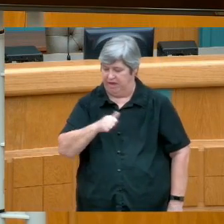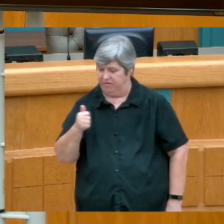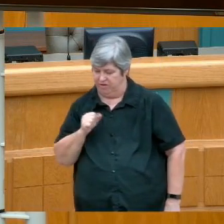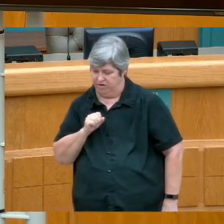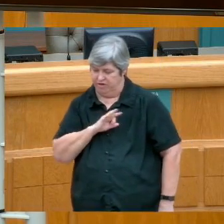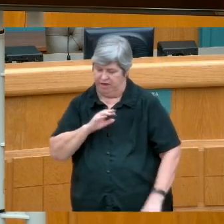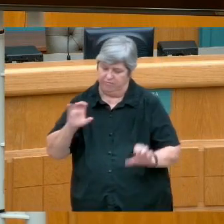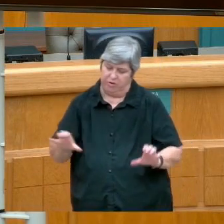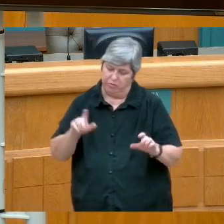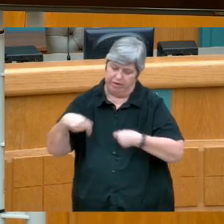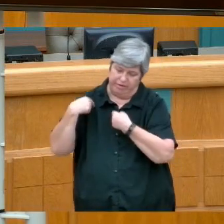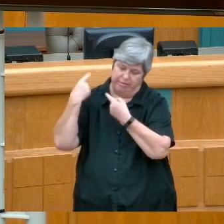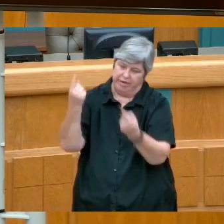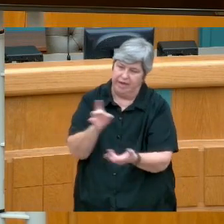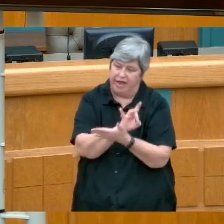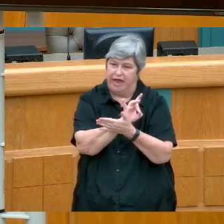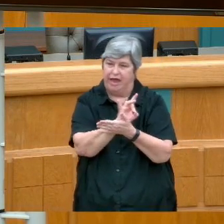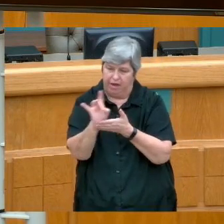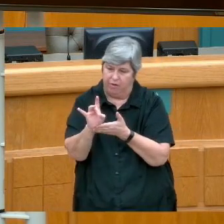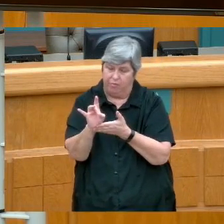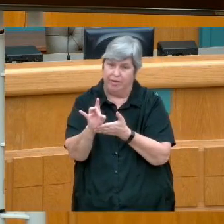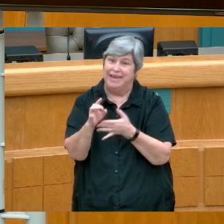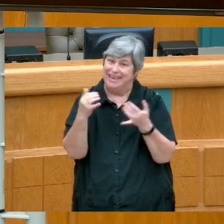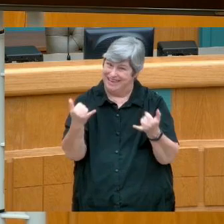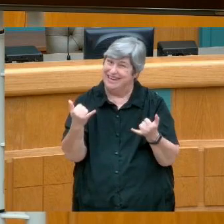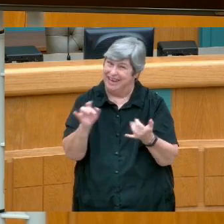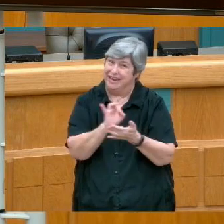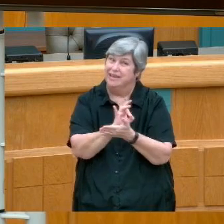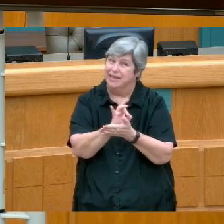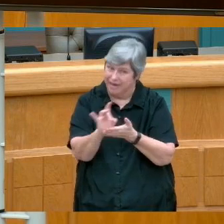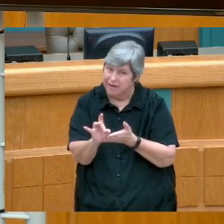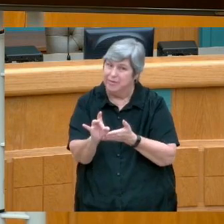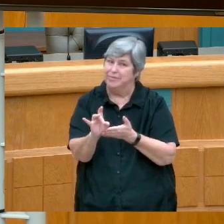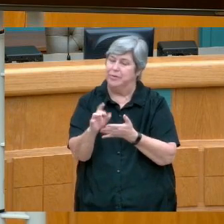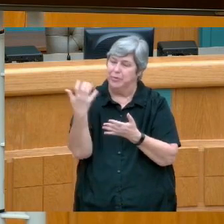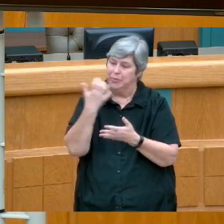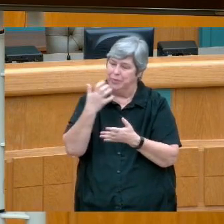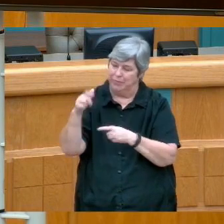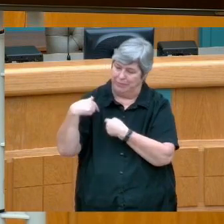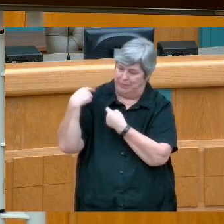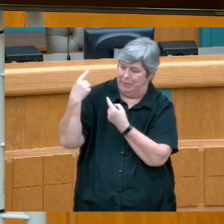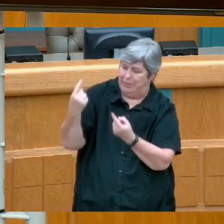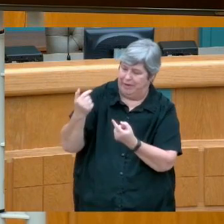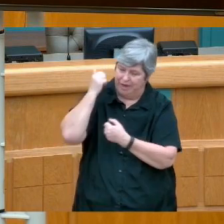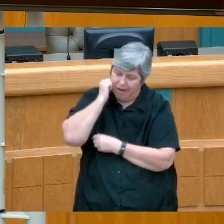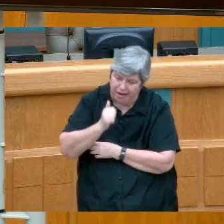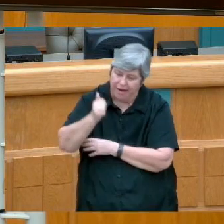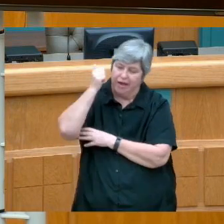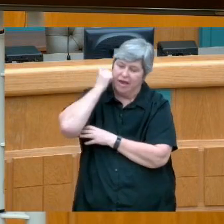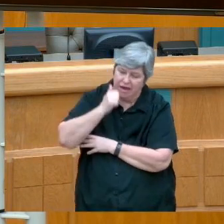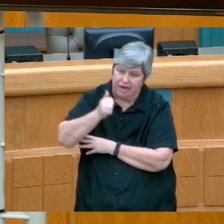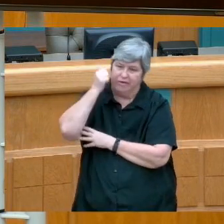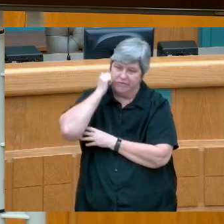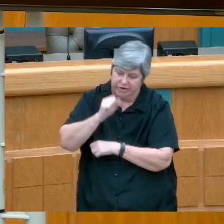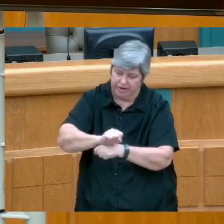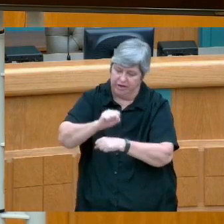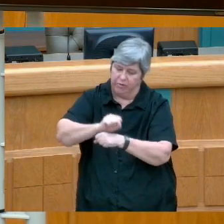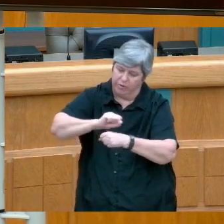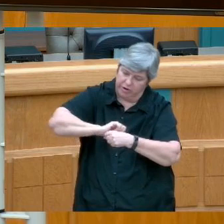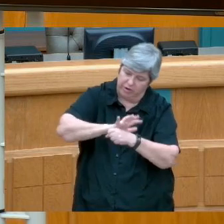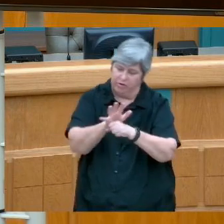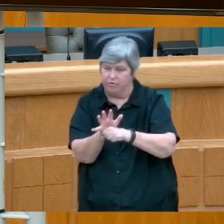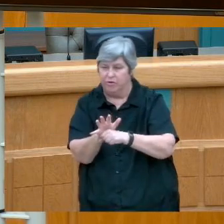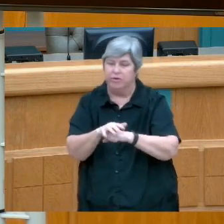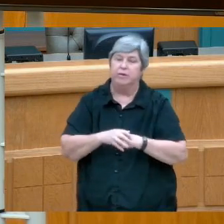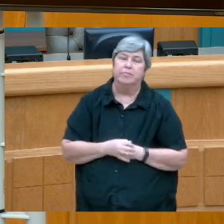at this for 8 weeks. Today marks kind of 8 weeks of day in and day out working on coronavirus and